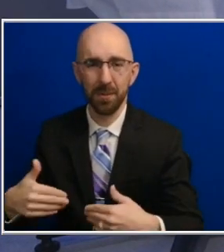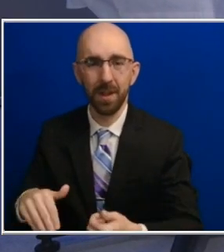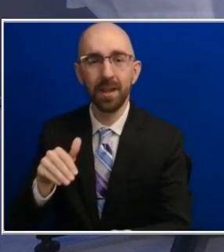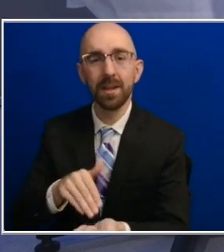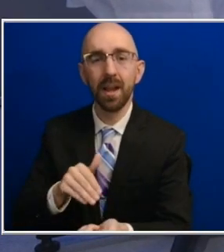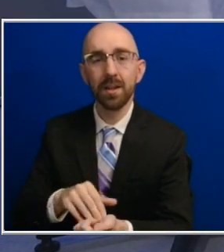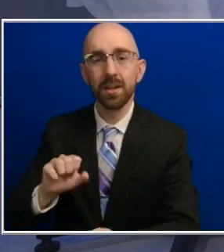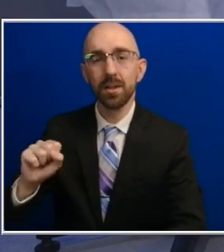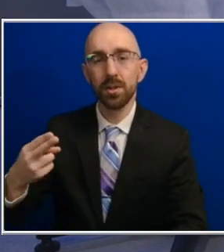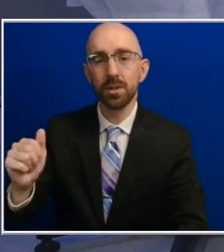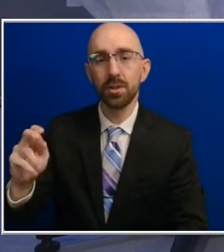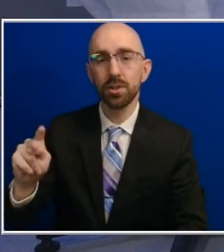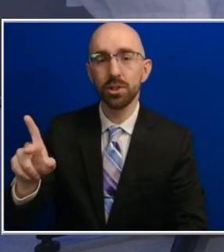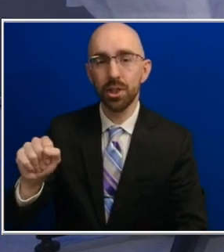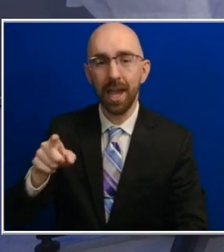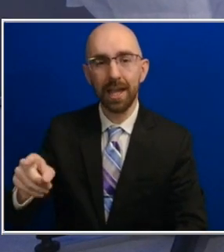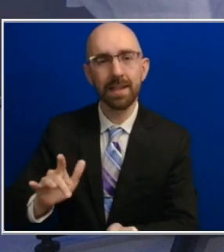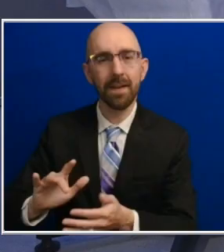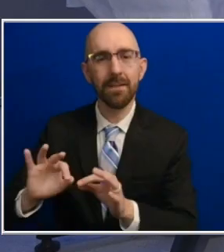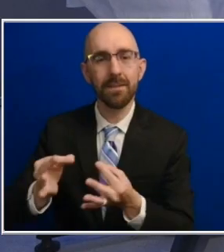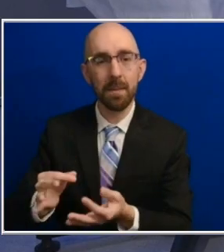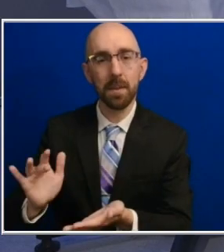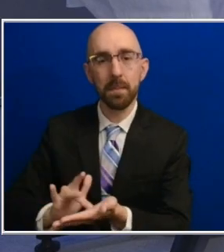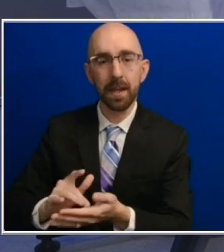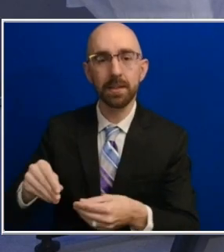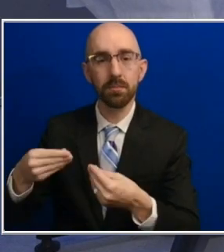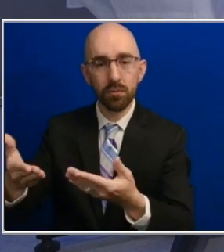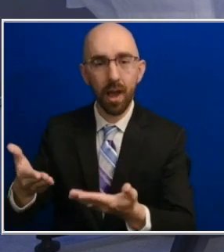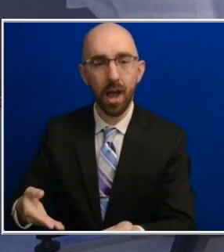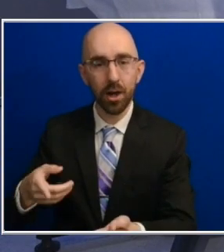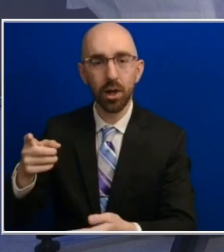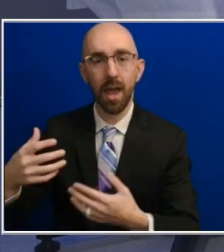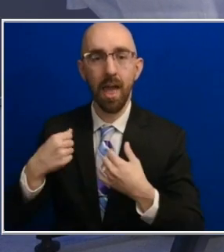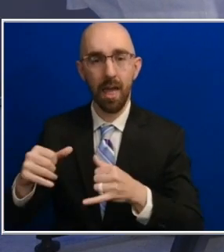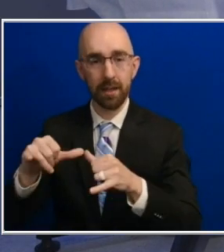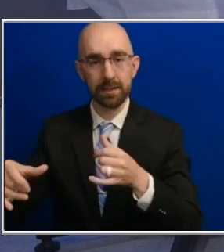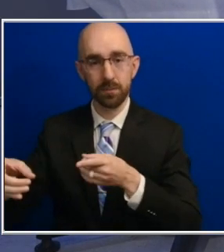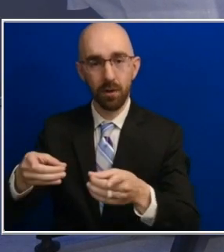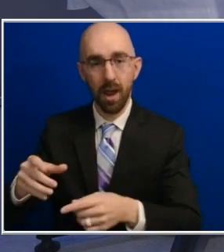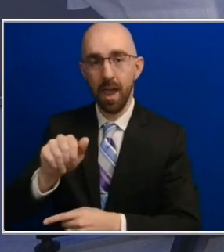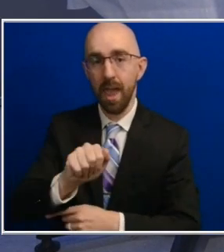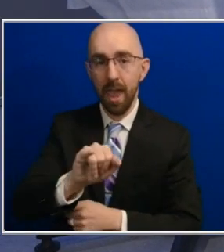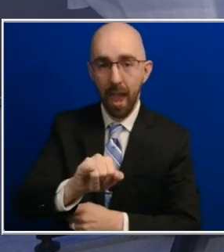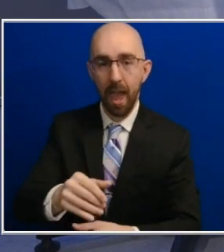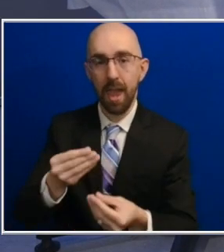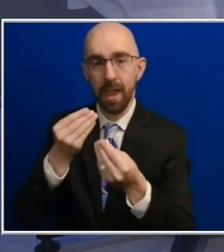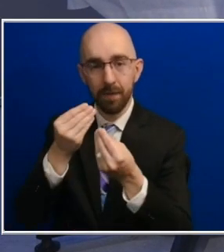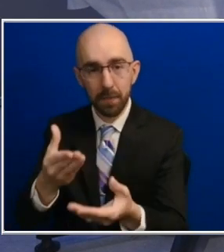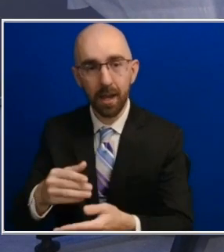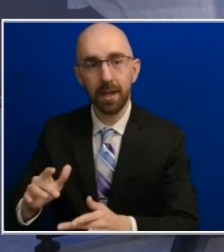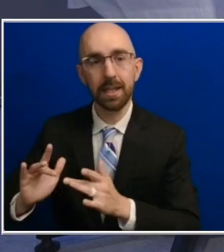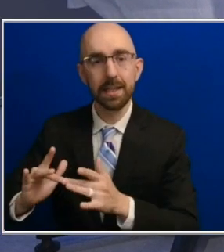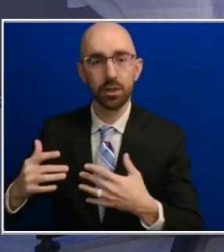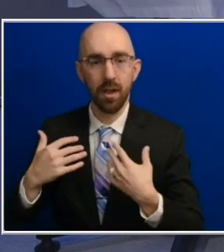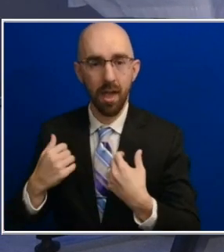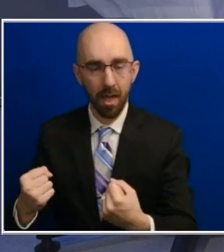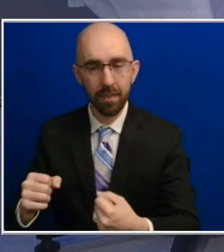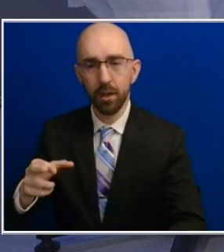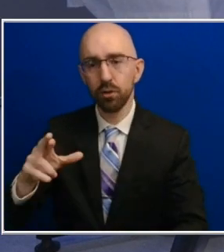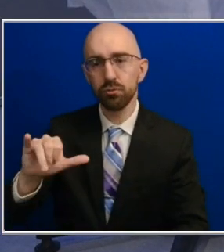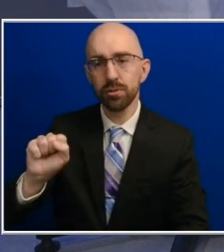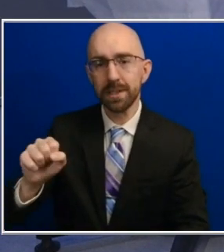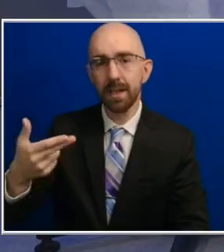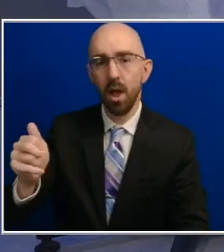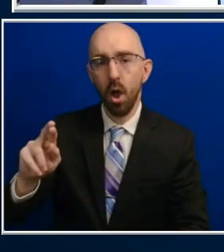medicine provider and the health system medical director of AI, informatics, and digital health. And Chris Harper is the